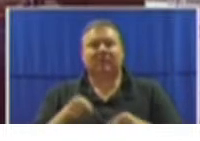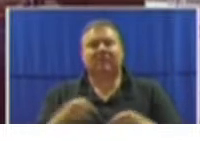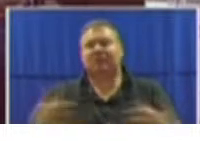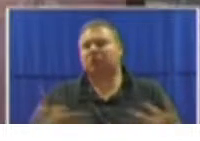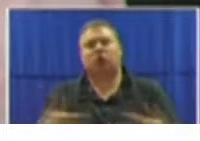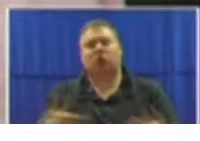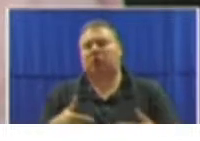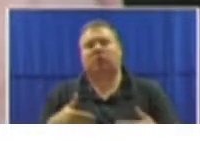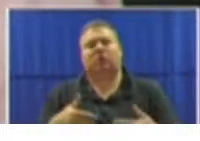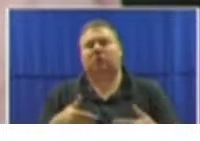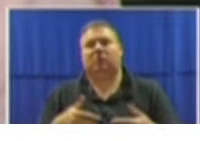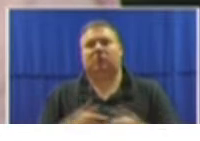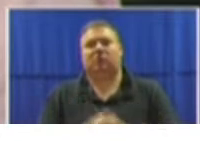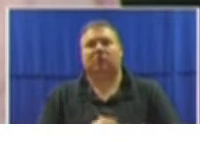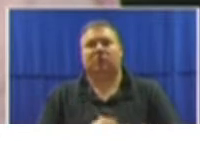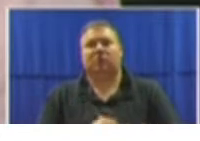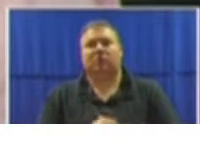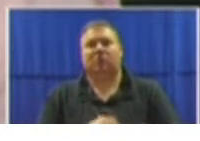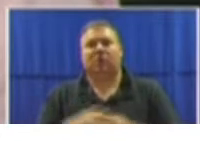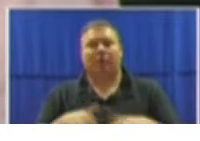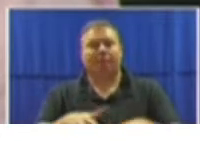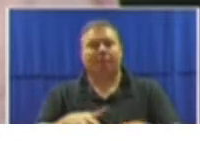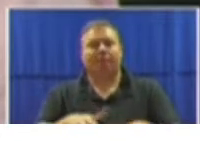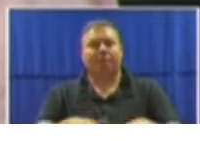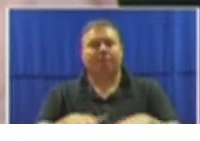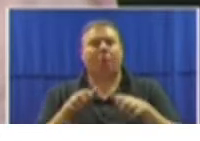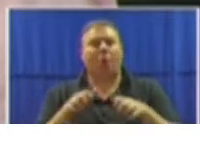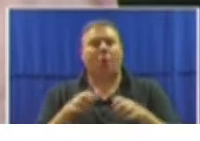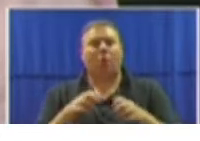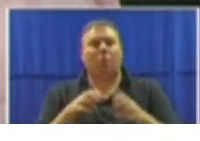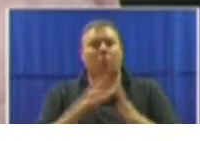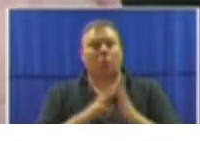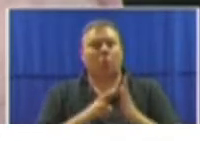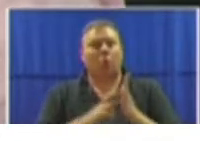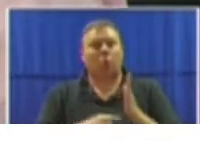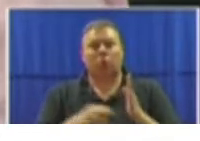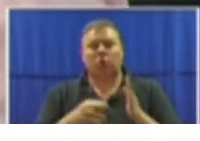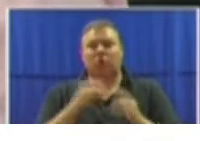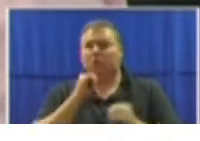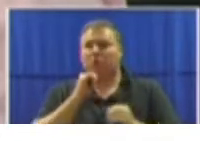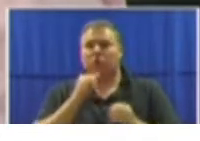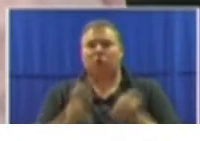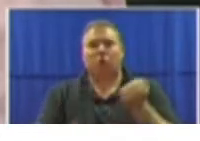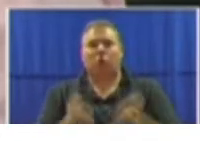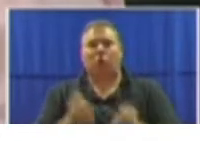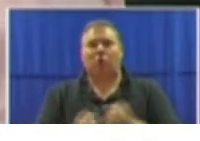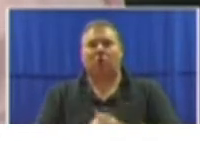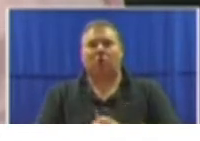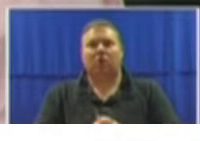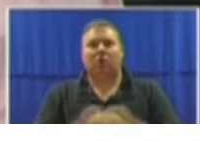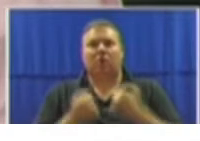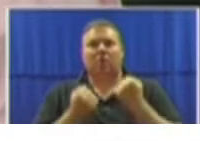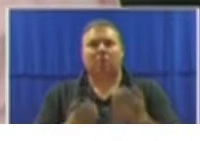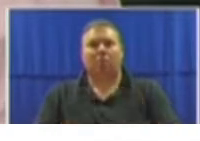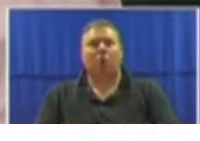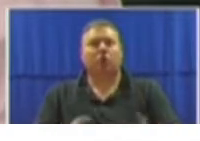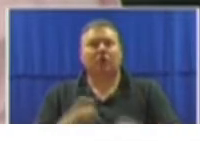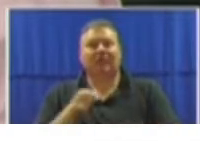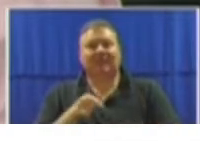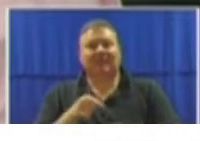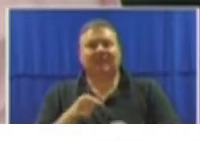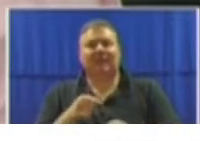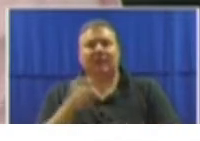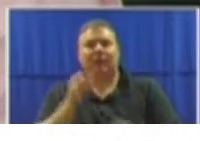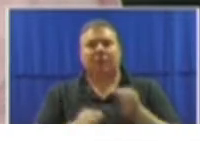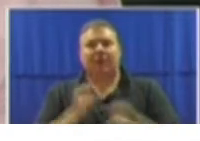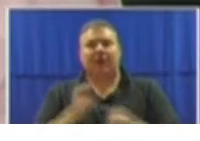development. Parliament rules and not the courts in this instance. The motion is nothing but a political stunt and an